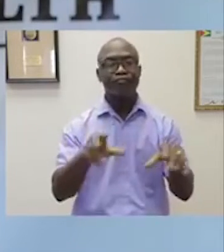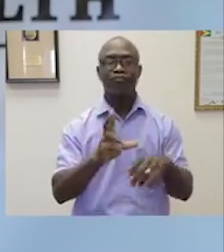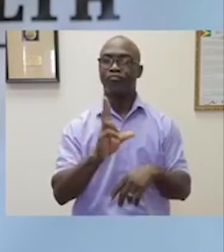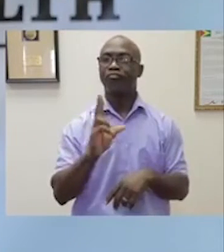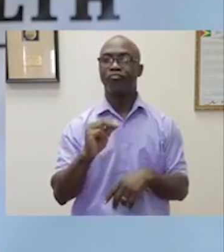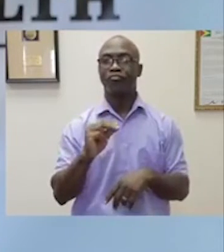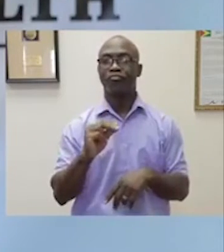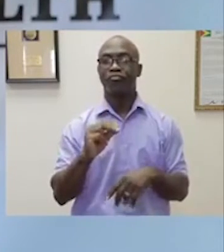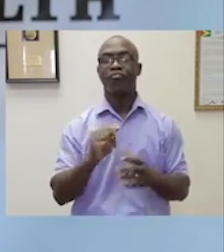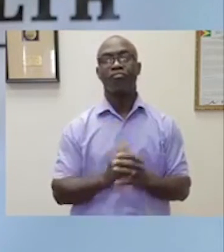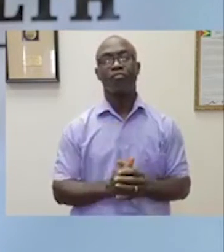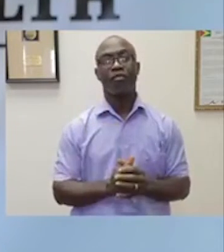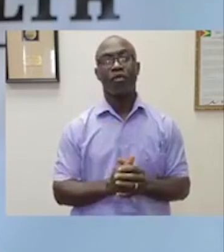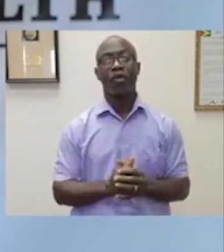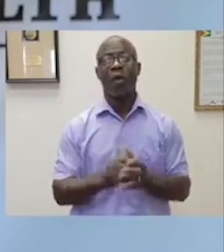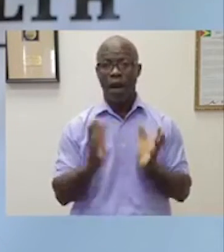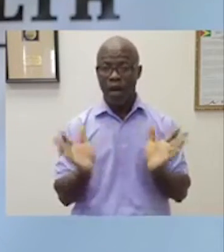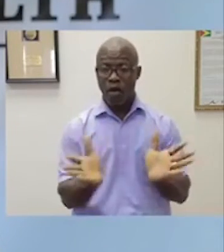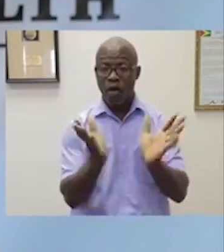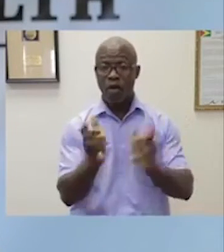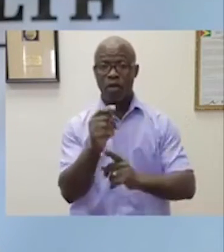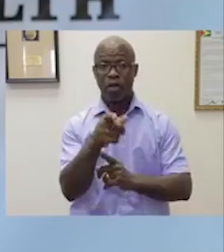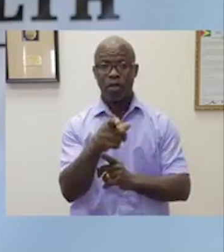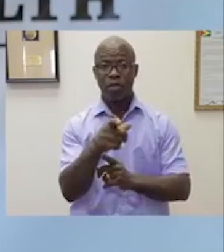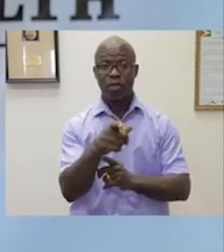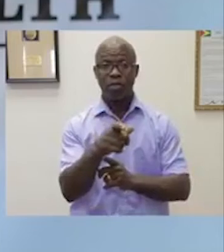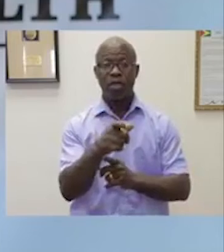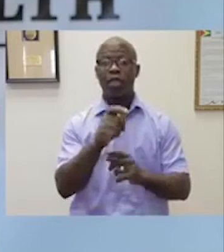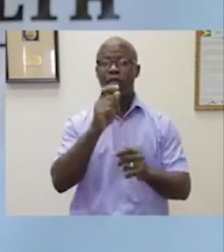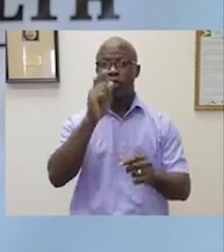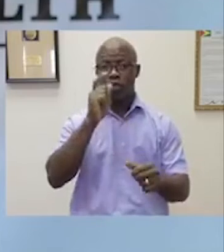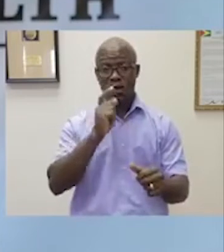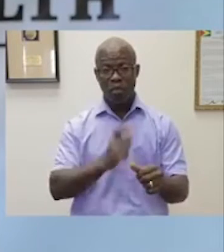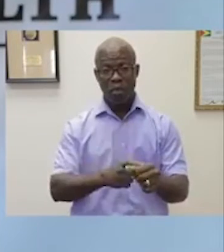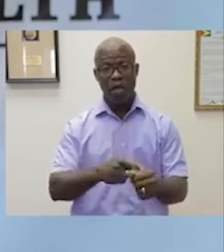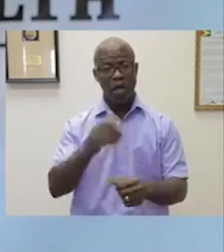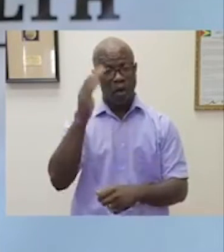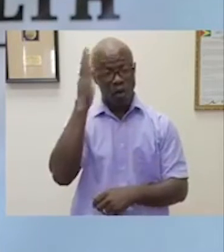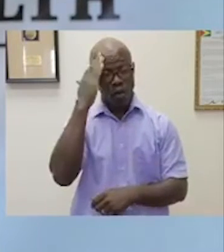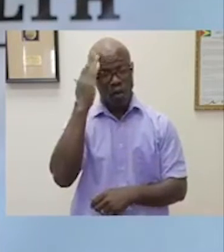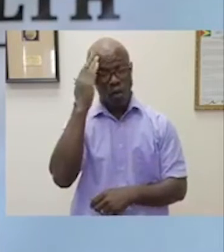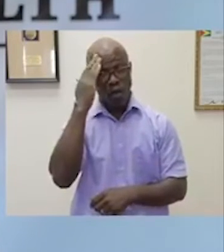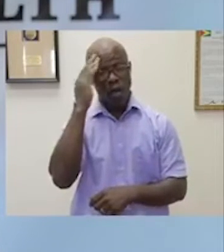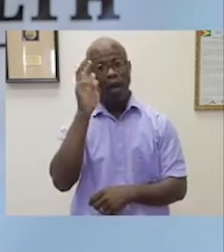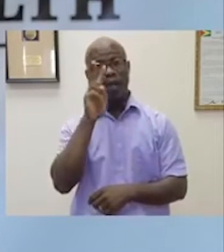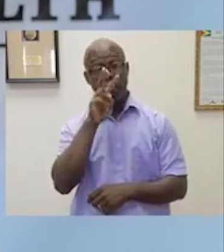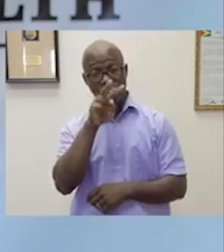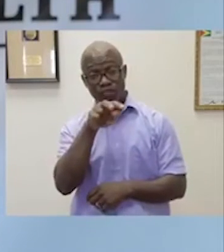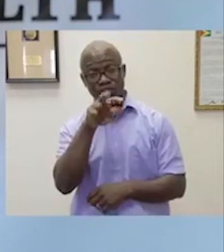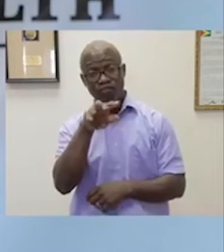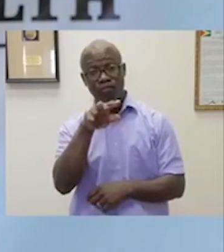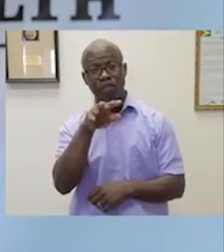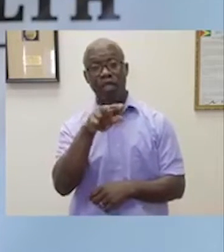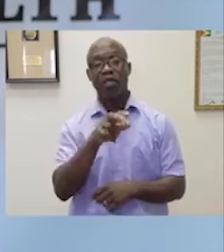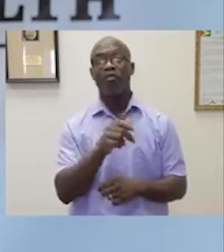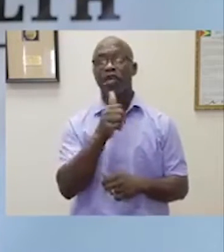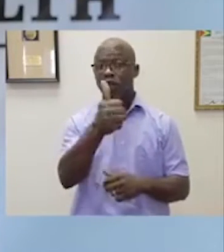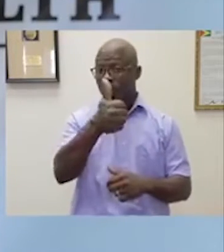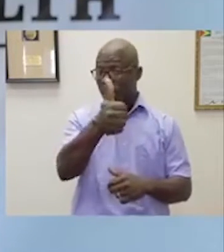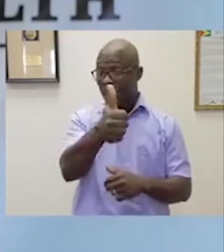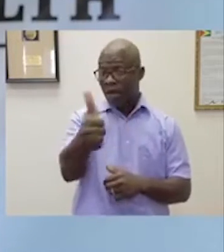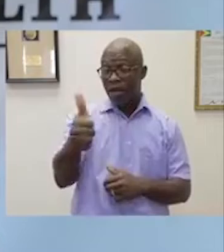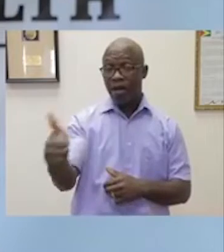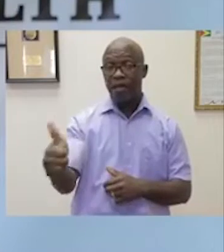fact, I encourage you to be extremely vigilant as our vulnerability